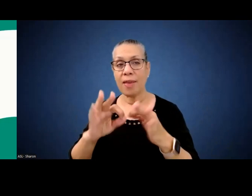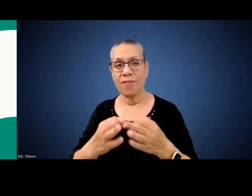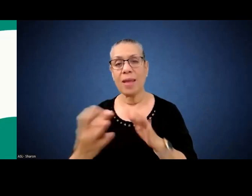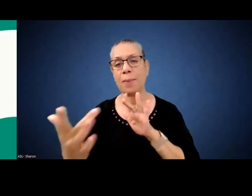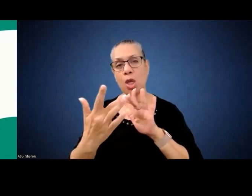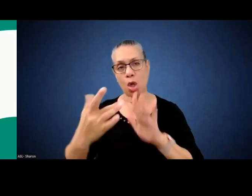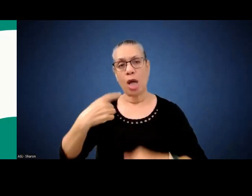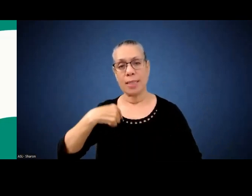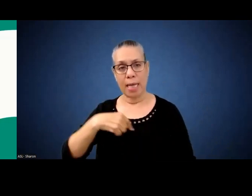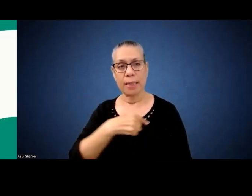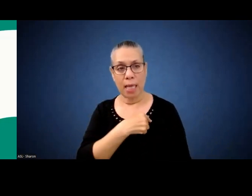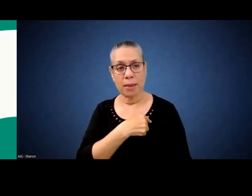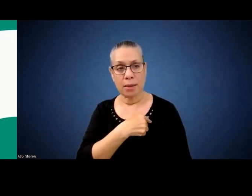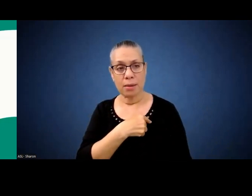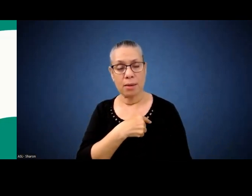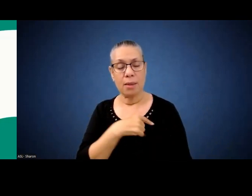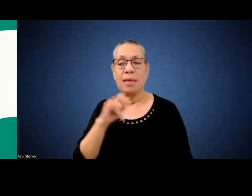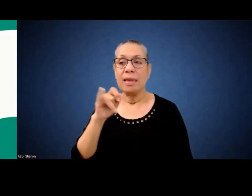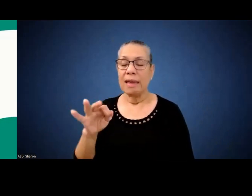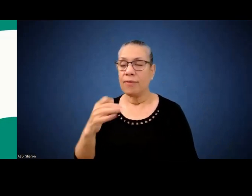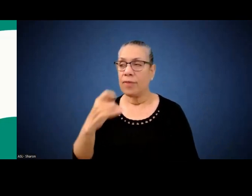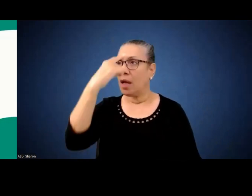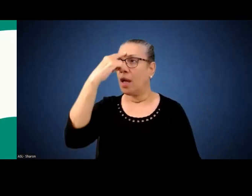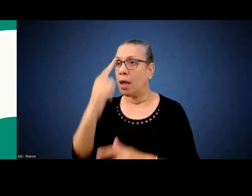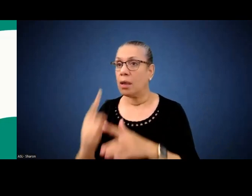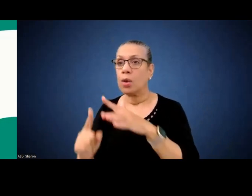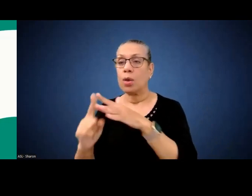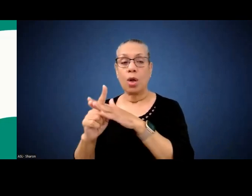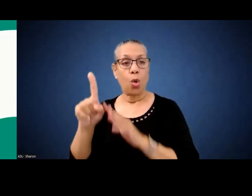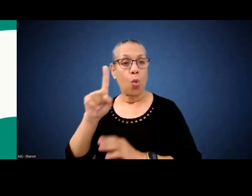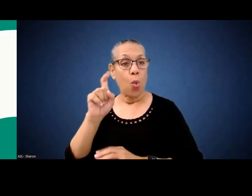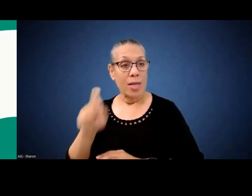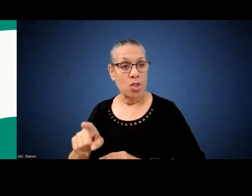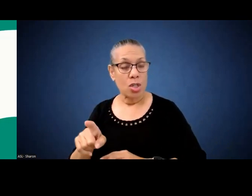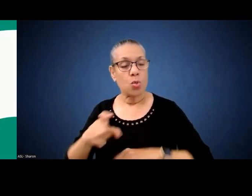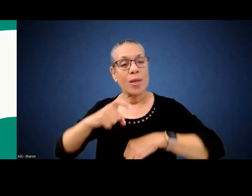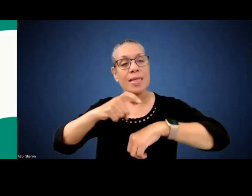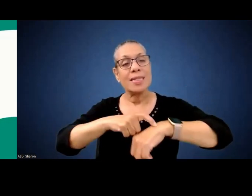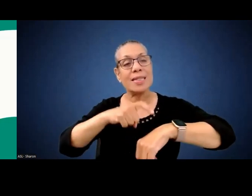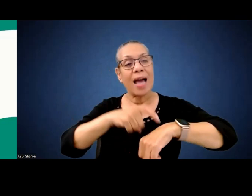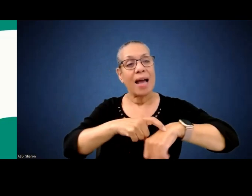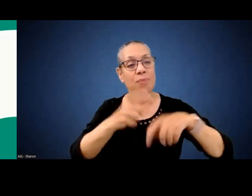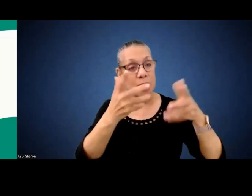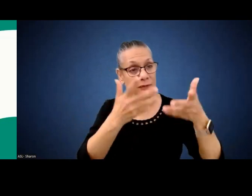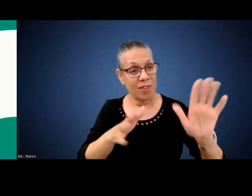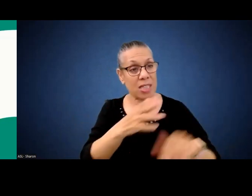if there's questions that comes up in transition planning,